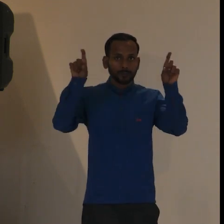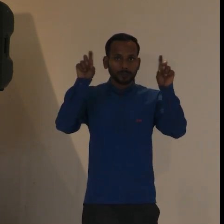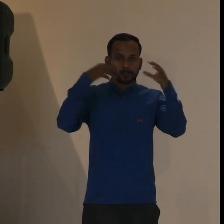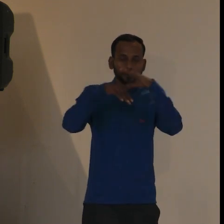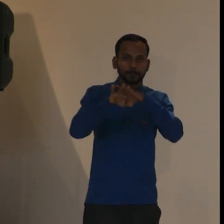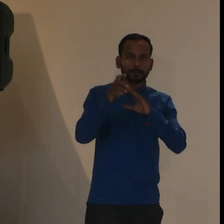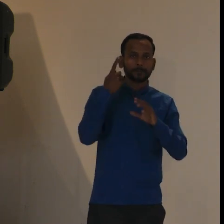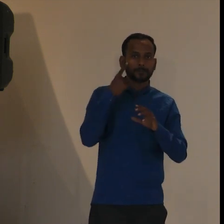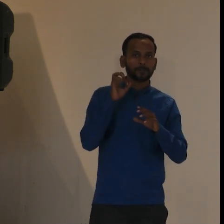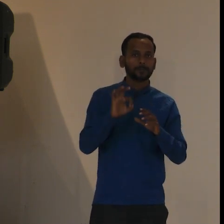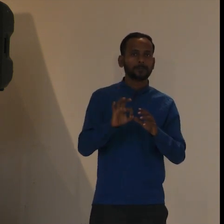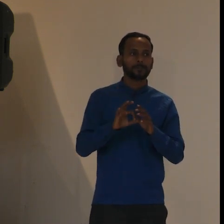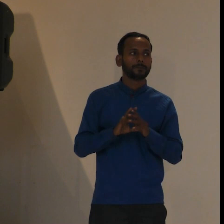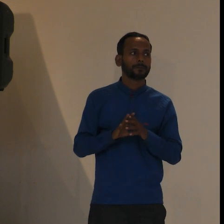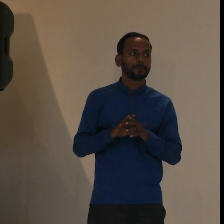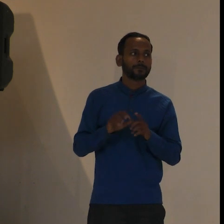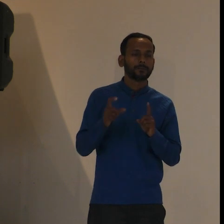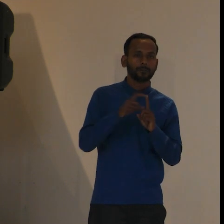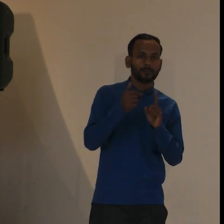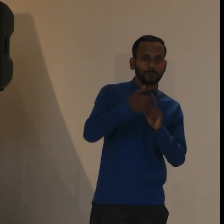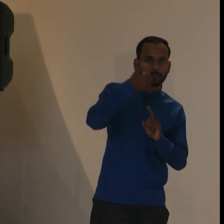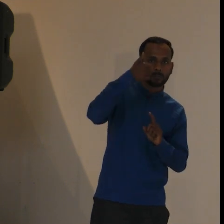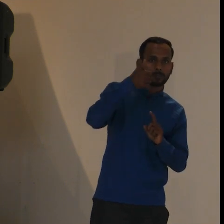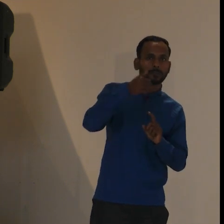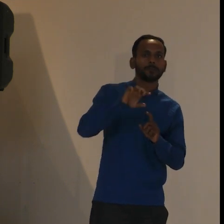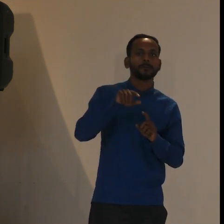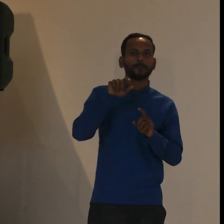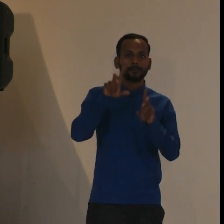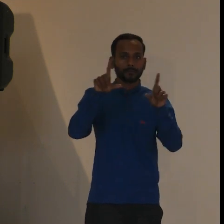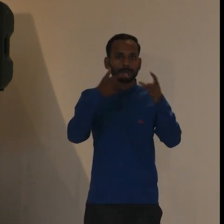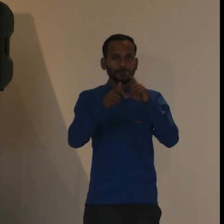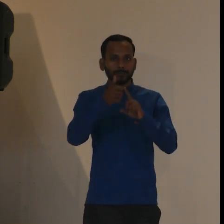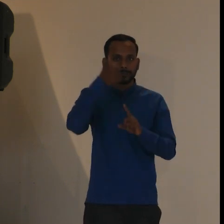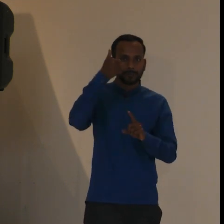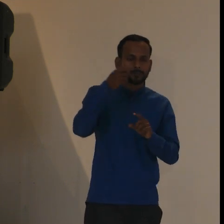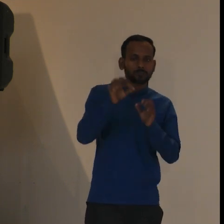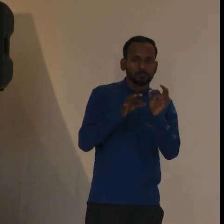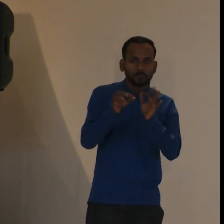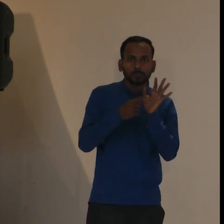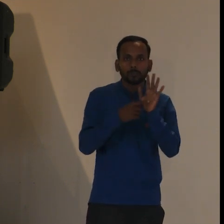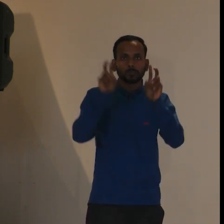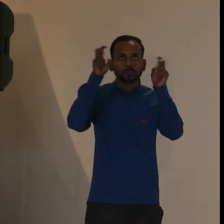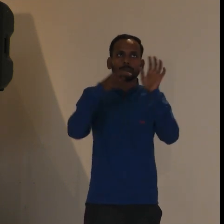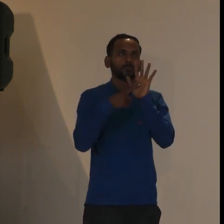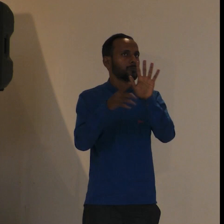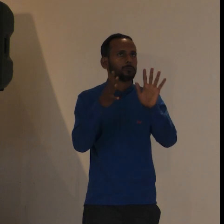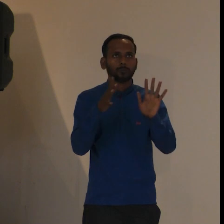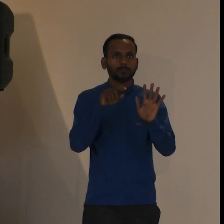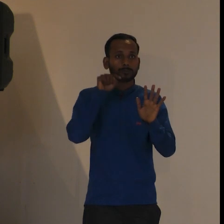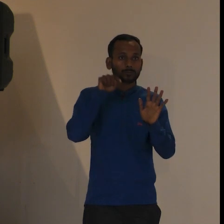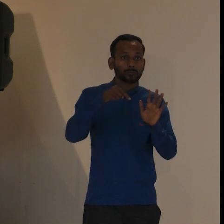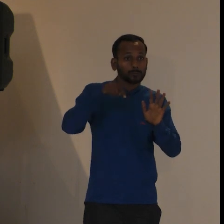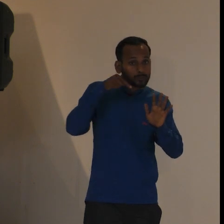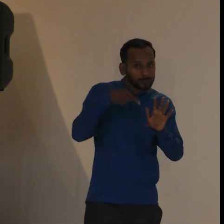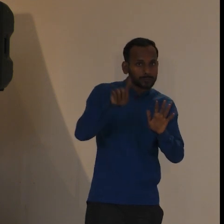adults either having a lacuna within their historical past or having misplaced pride.